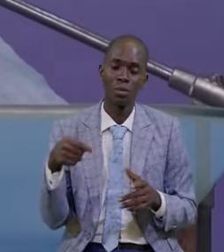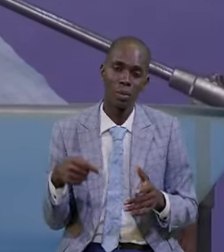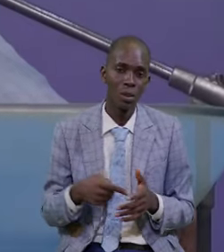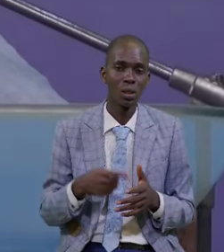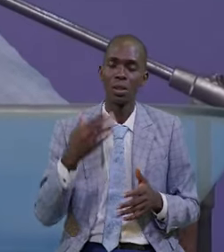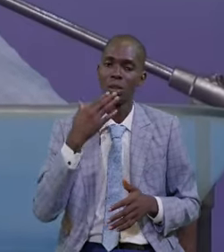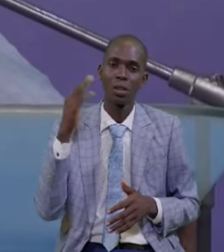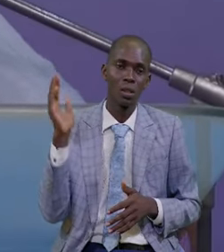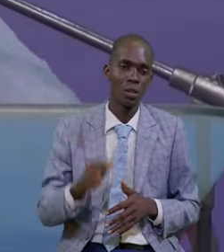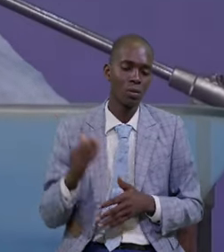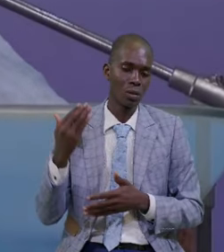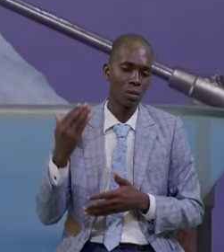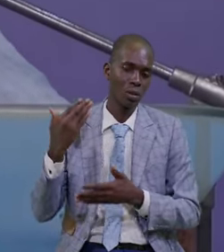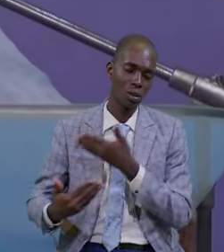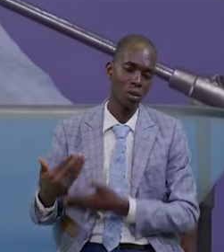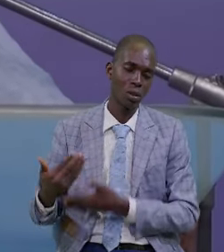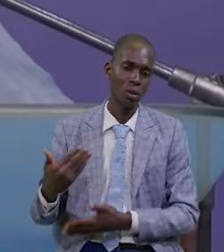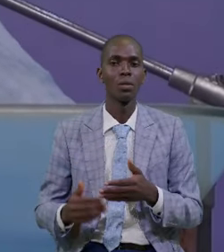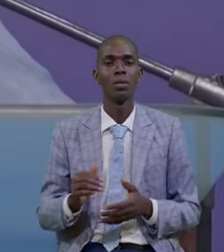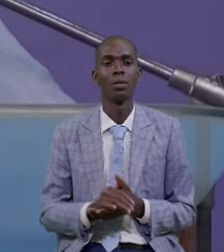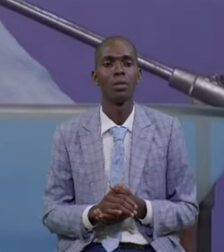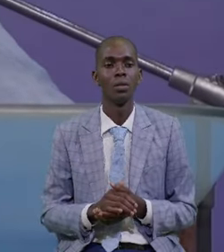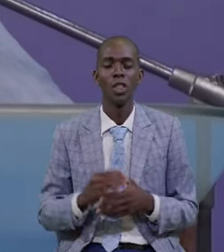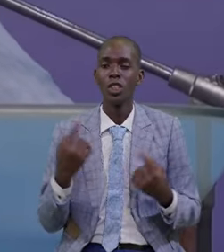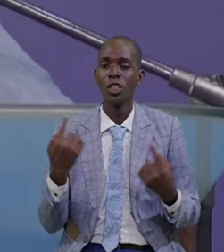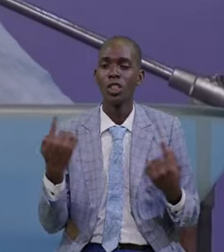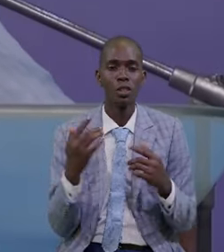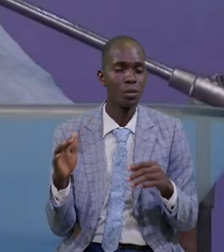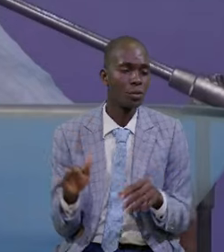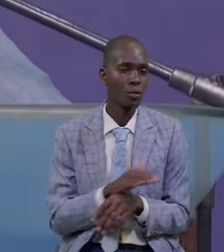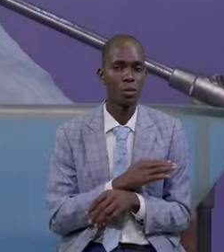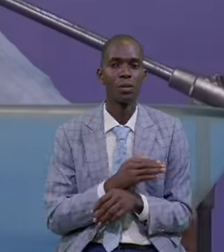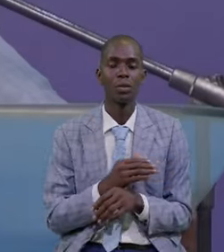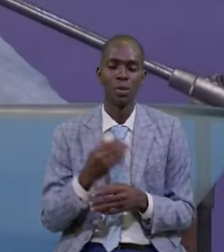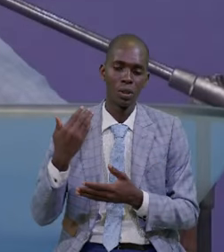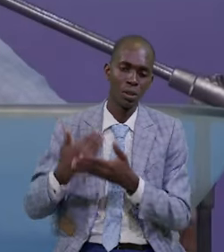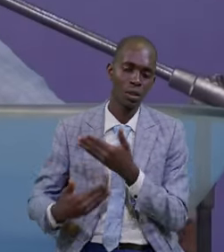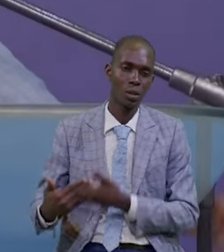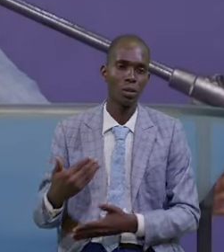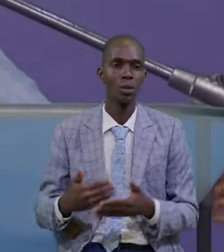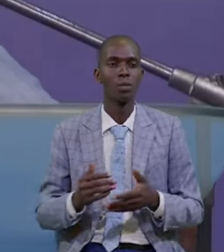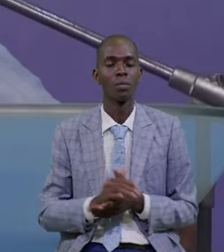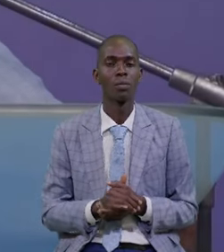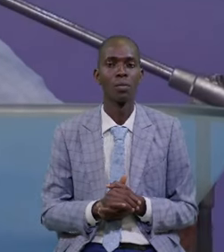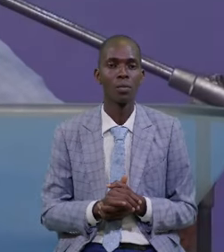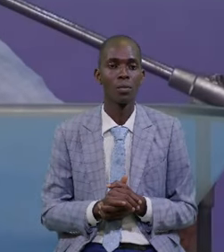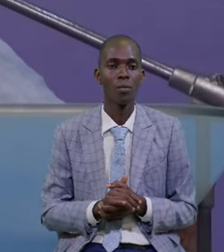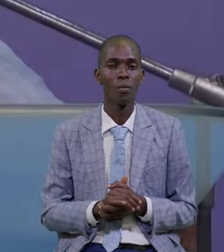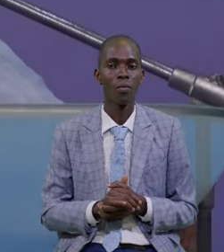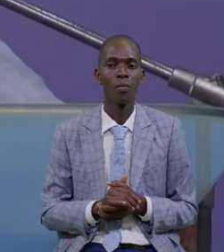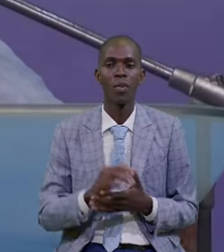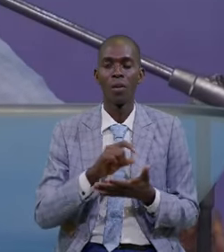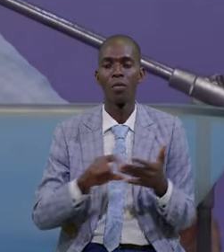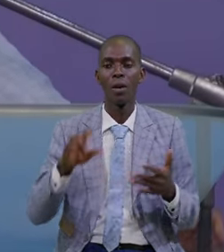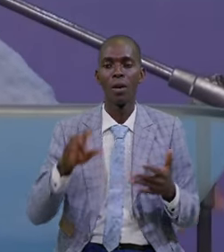this evil, sinful, untoward generation. Verse